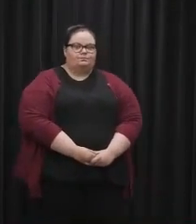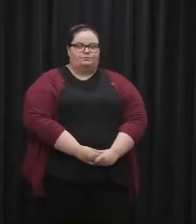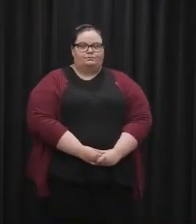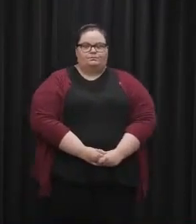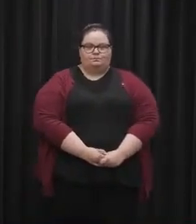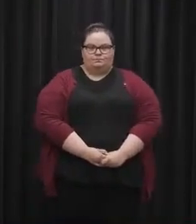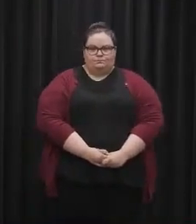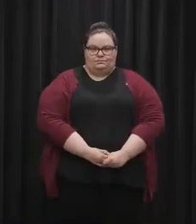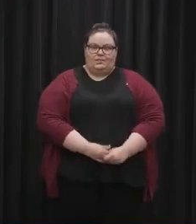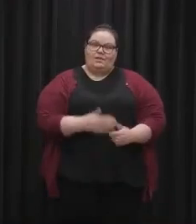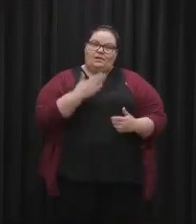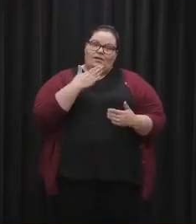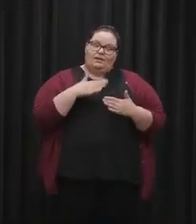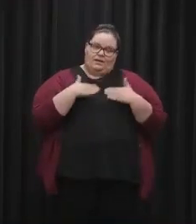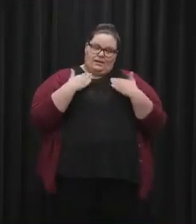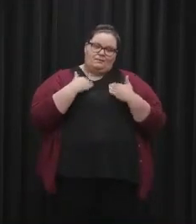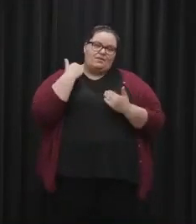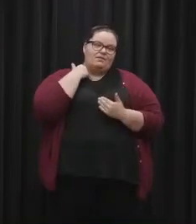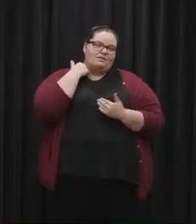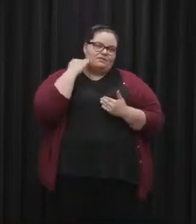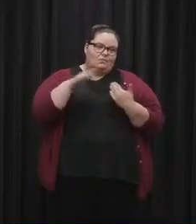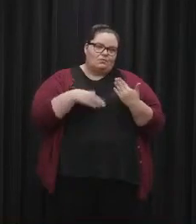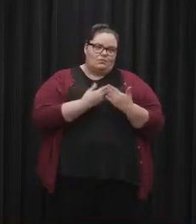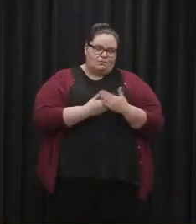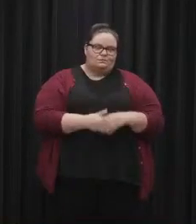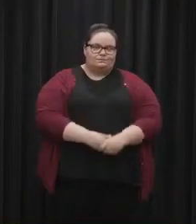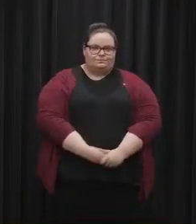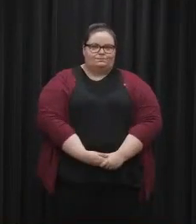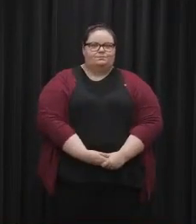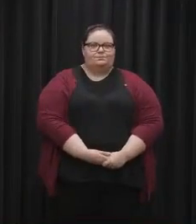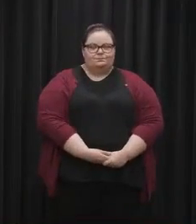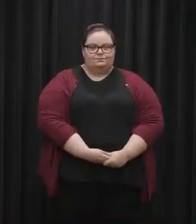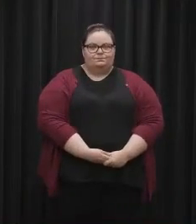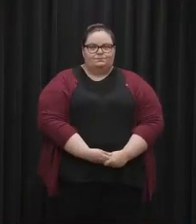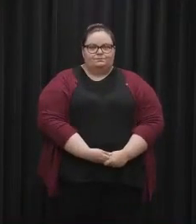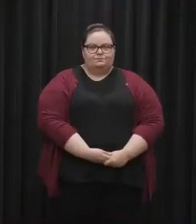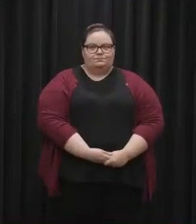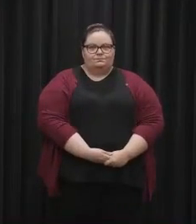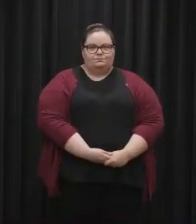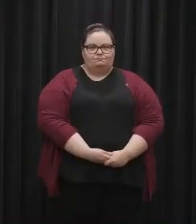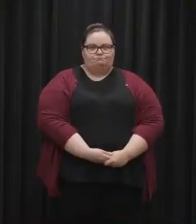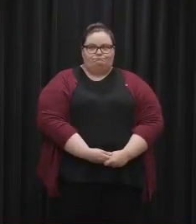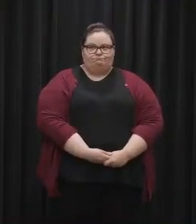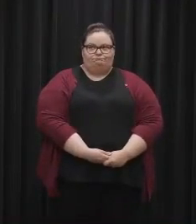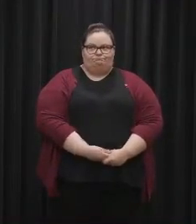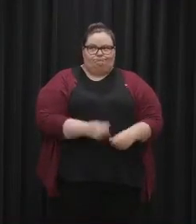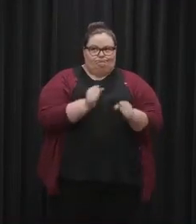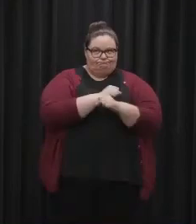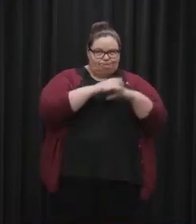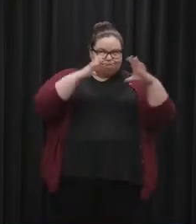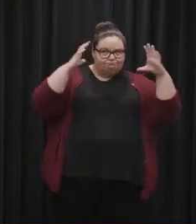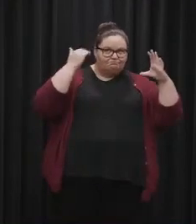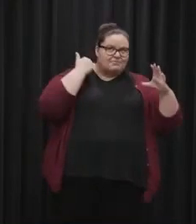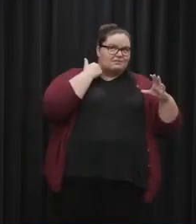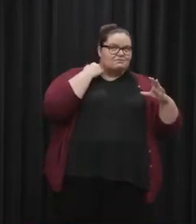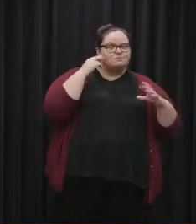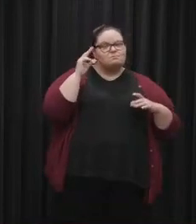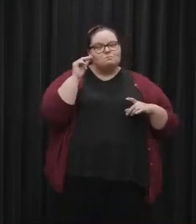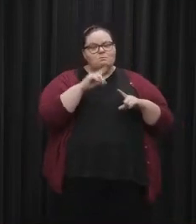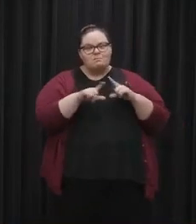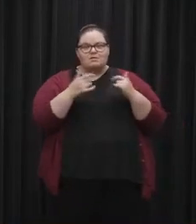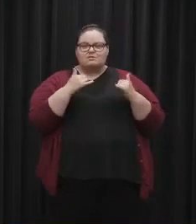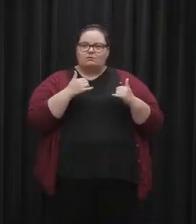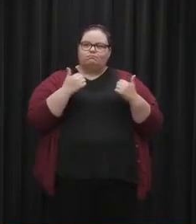And happy Thanksgiving to everyone. Joyeux Action de Grâce. Not the Thanksgiving we would have hoped for, but still a lot to be thankful